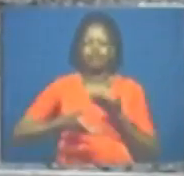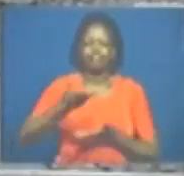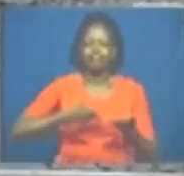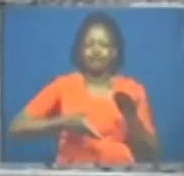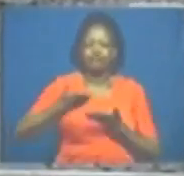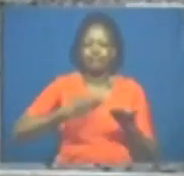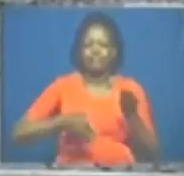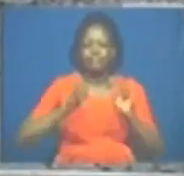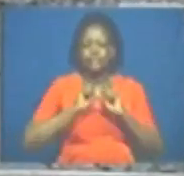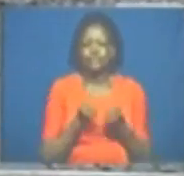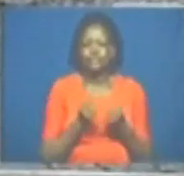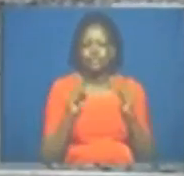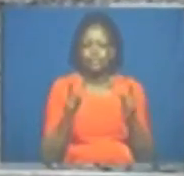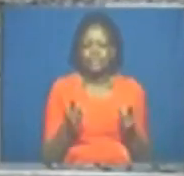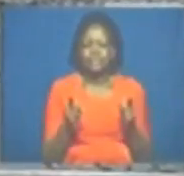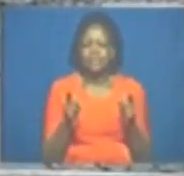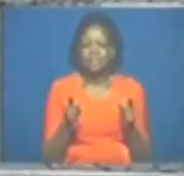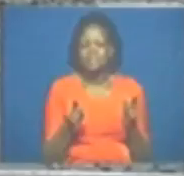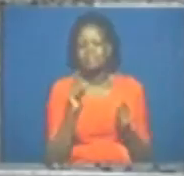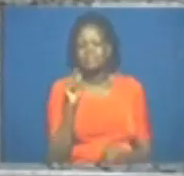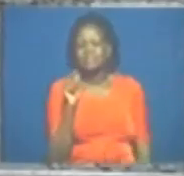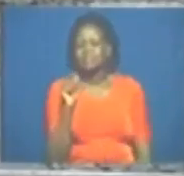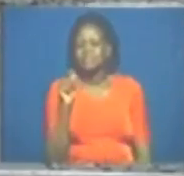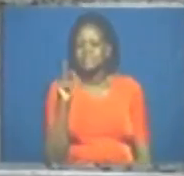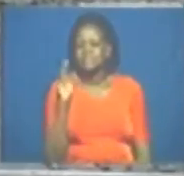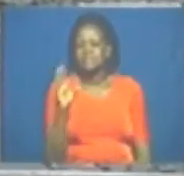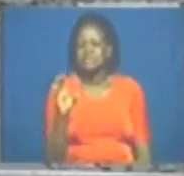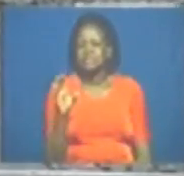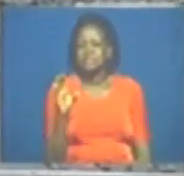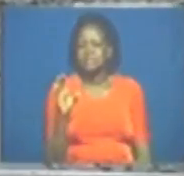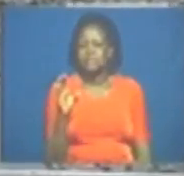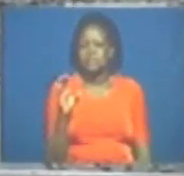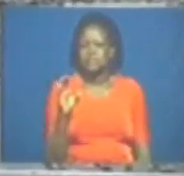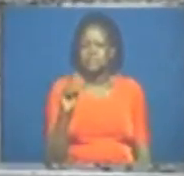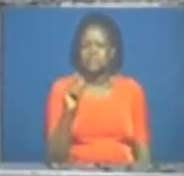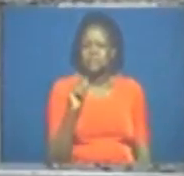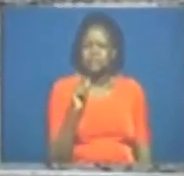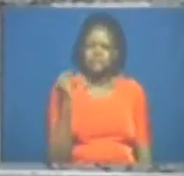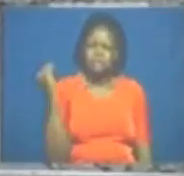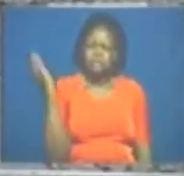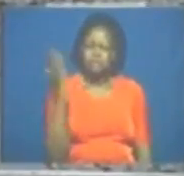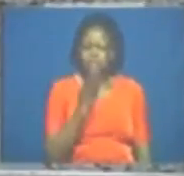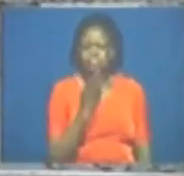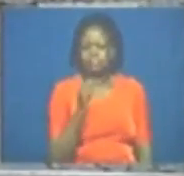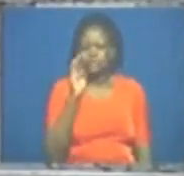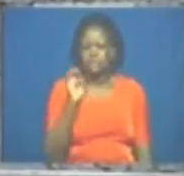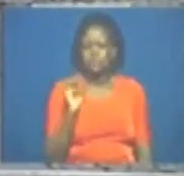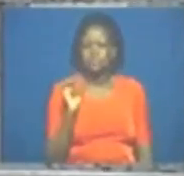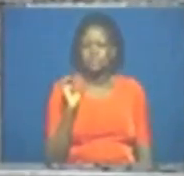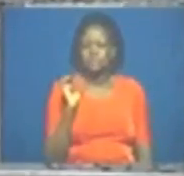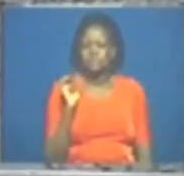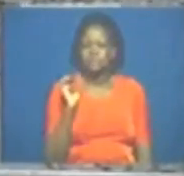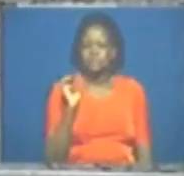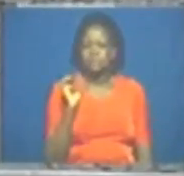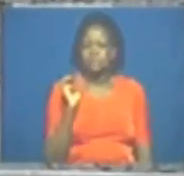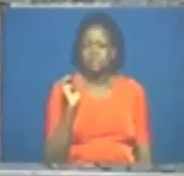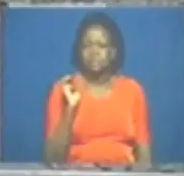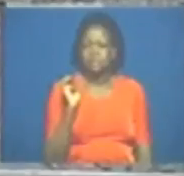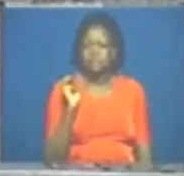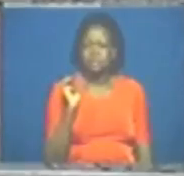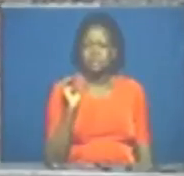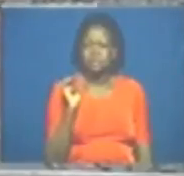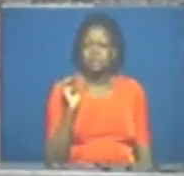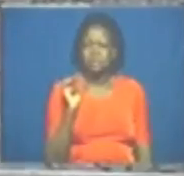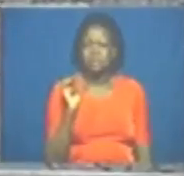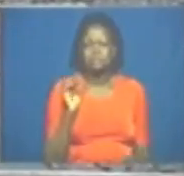social media platforms. On Twitter, it's at KBC Channel 1, or you could tweet me directly at Rose_Gakuo.